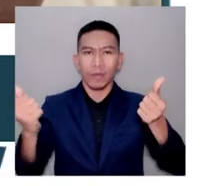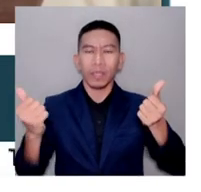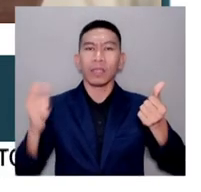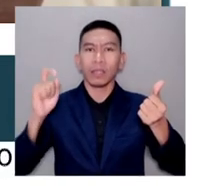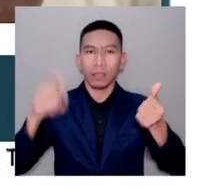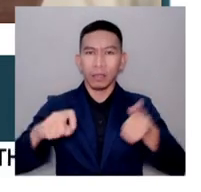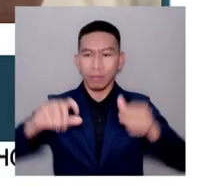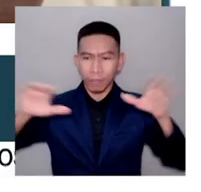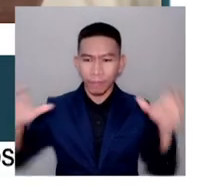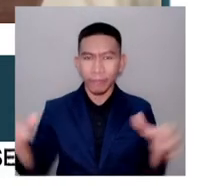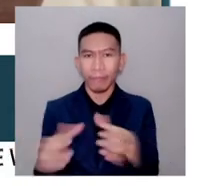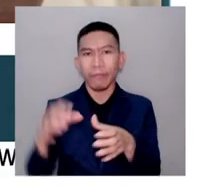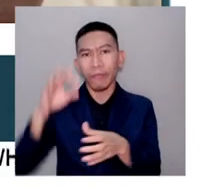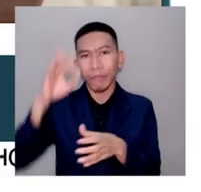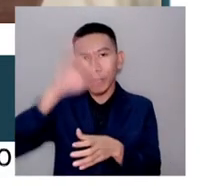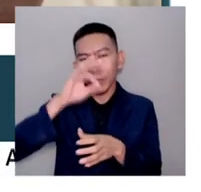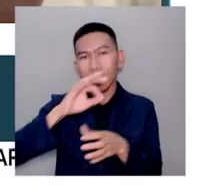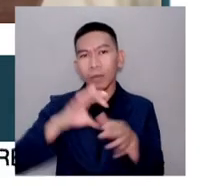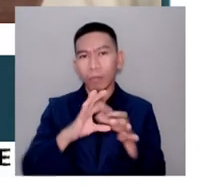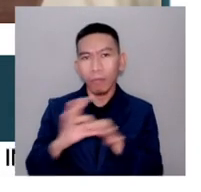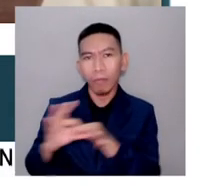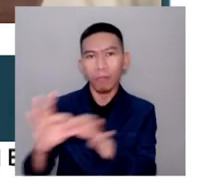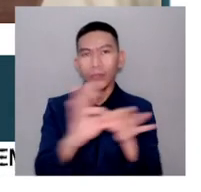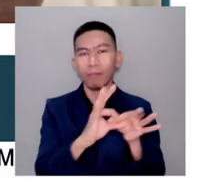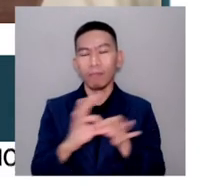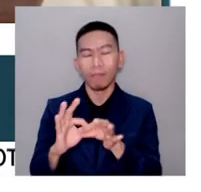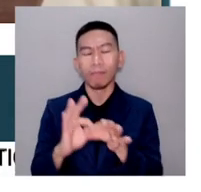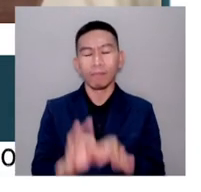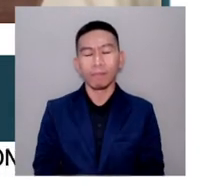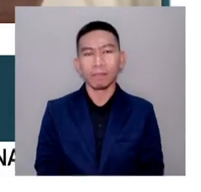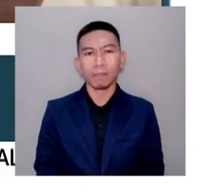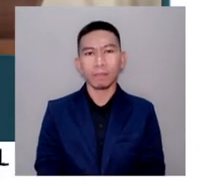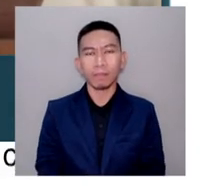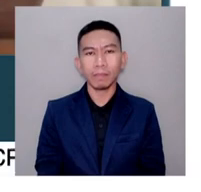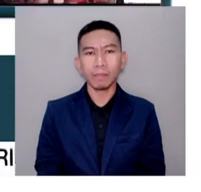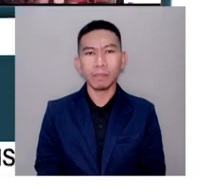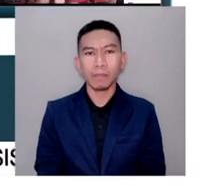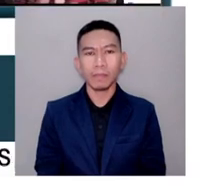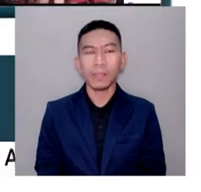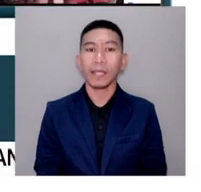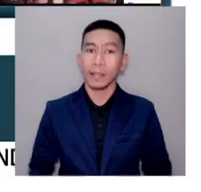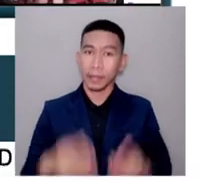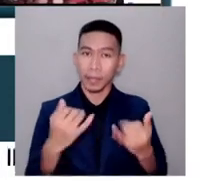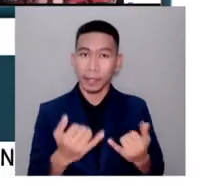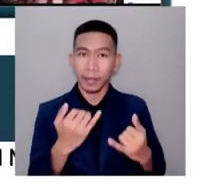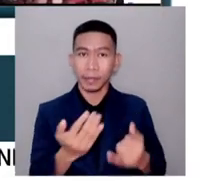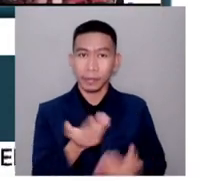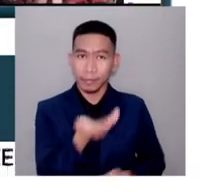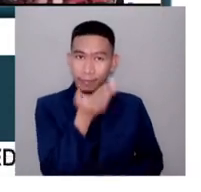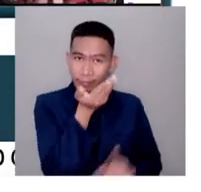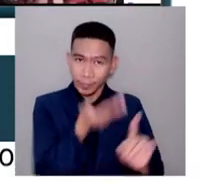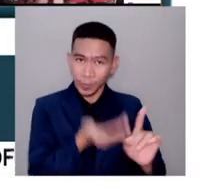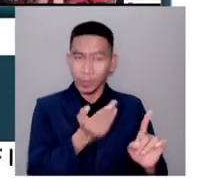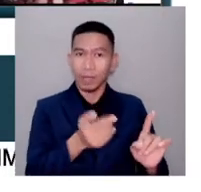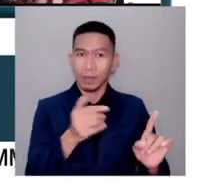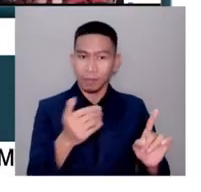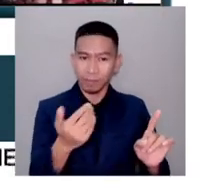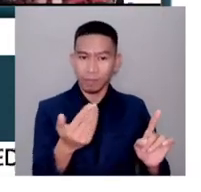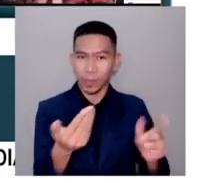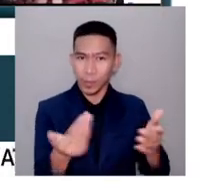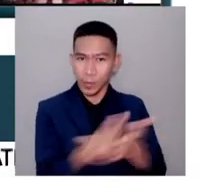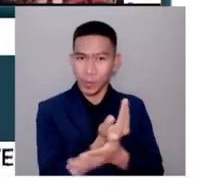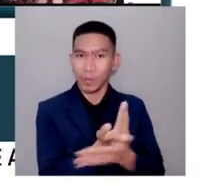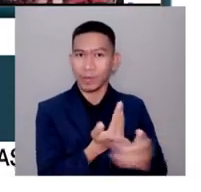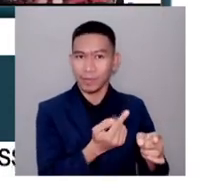mga Pilipino na pwede nating tugunan. Well, Senator, now that you're the new face of the opposition, what does